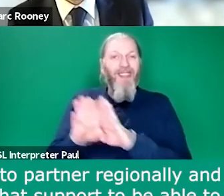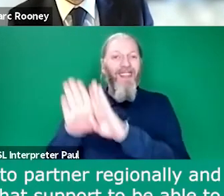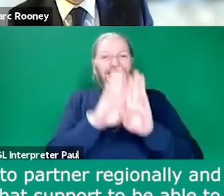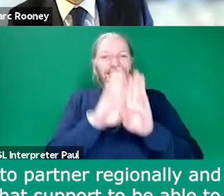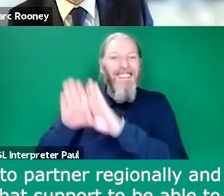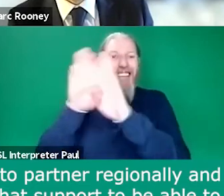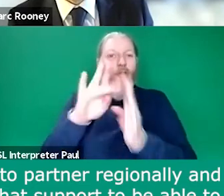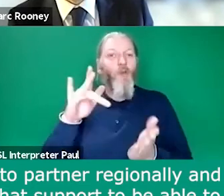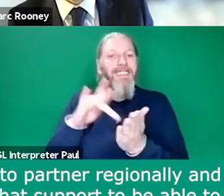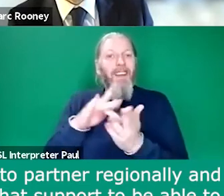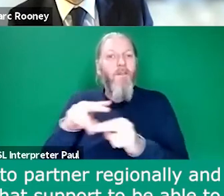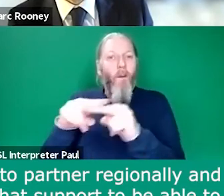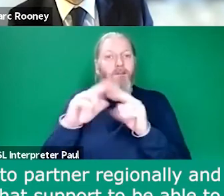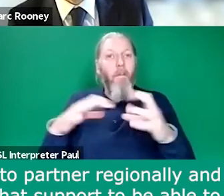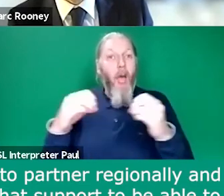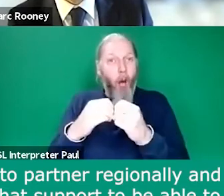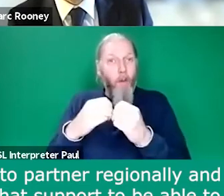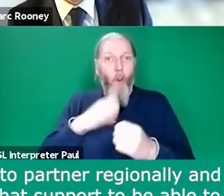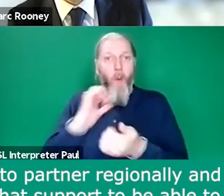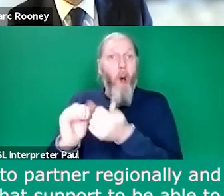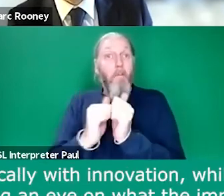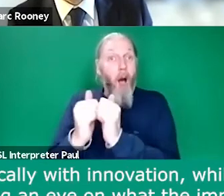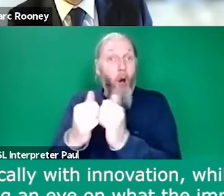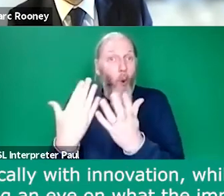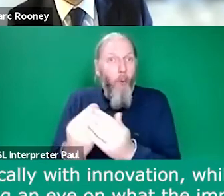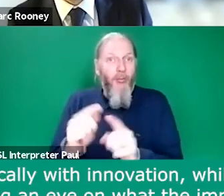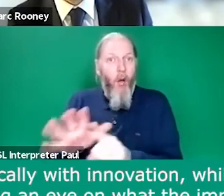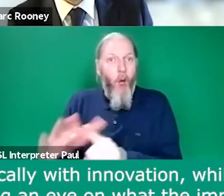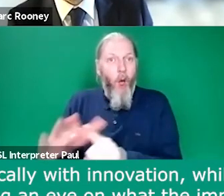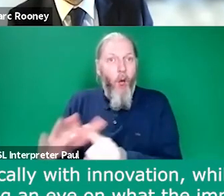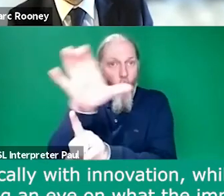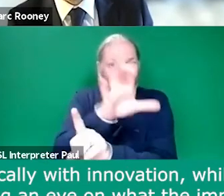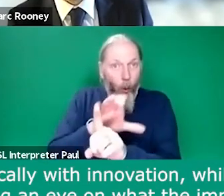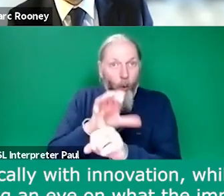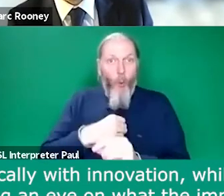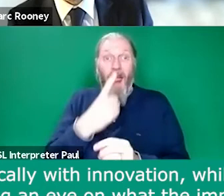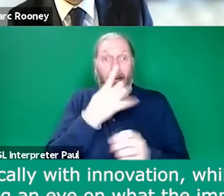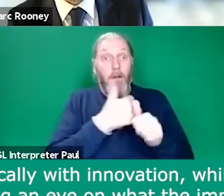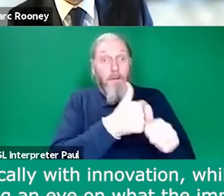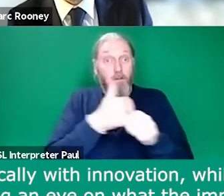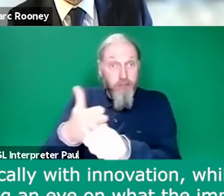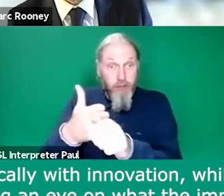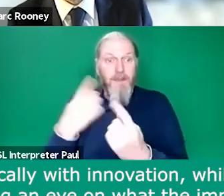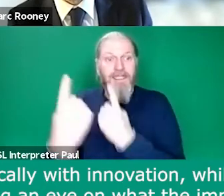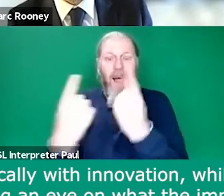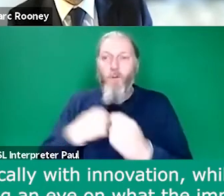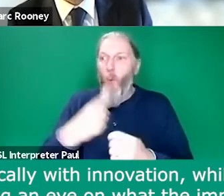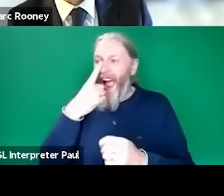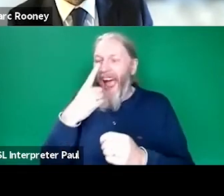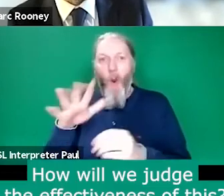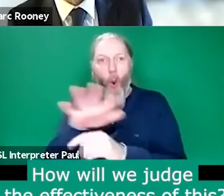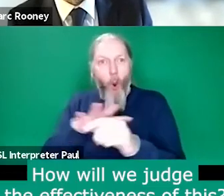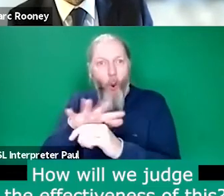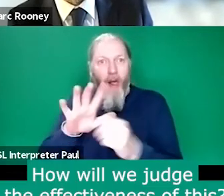regionally and to enable that support for you to be able to respond locally with innovation, whilst keeping an eye on what's the